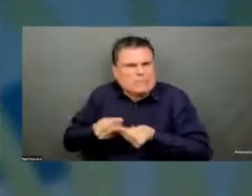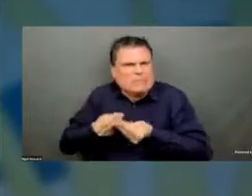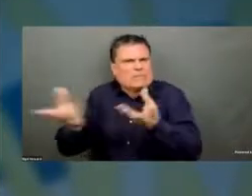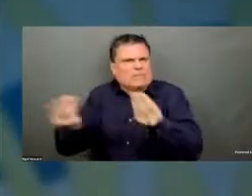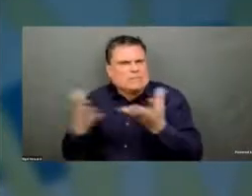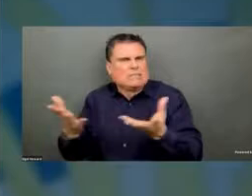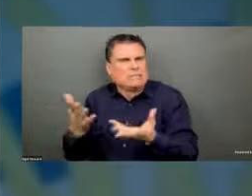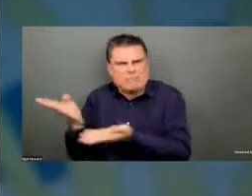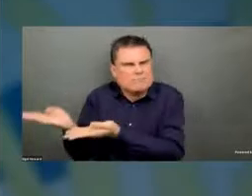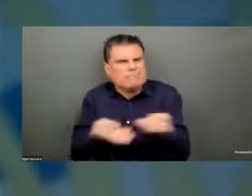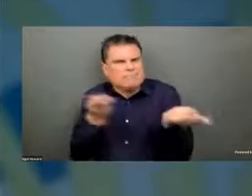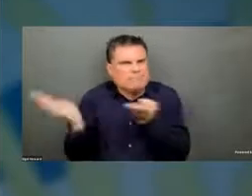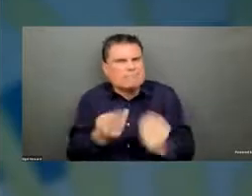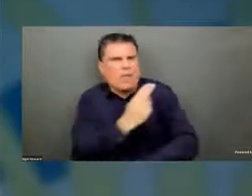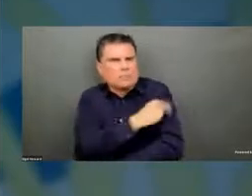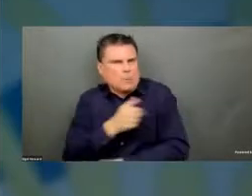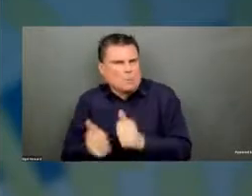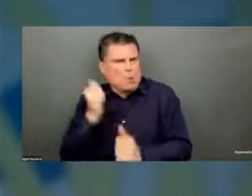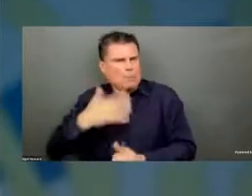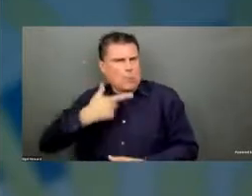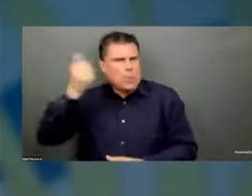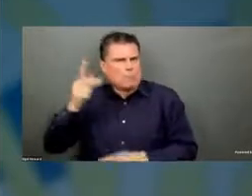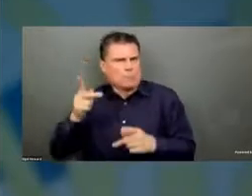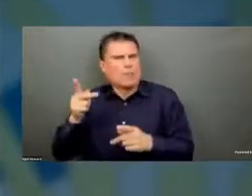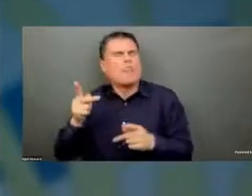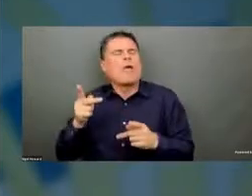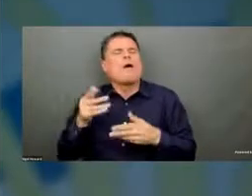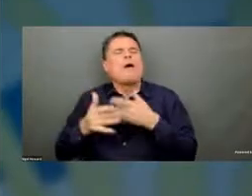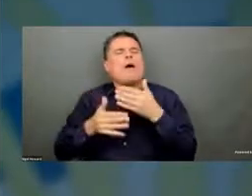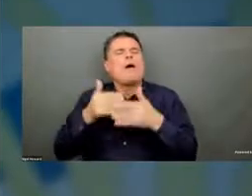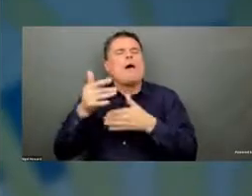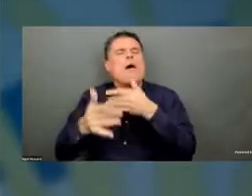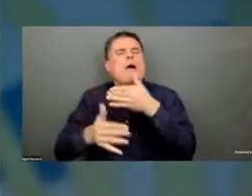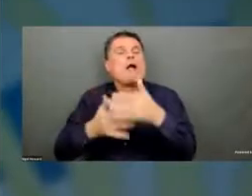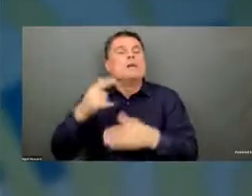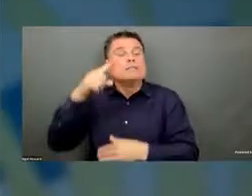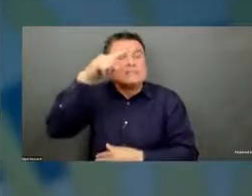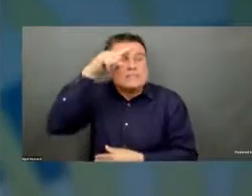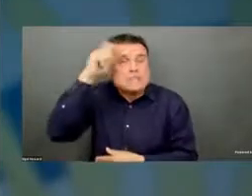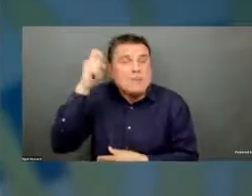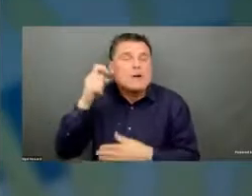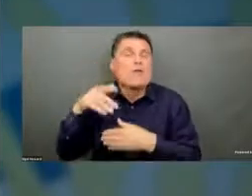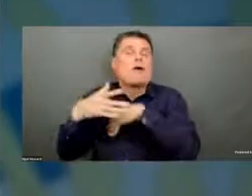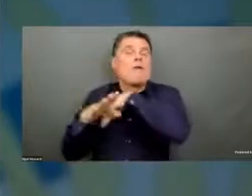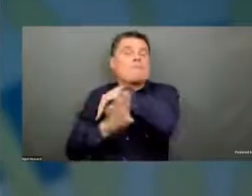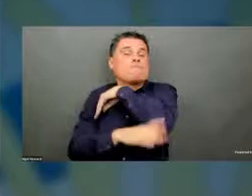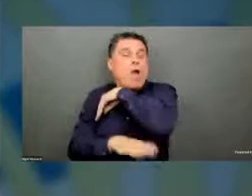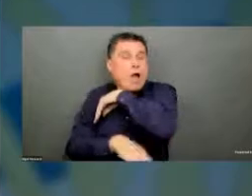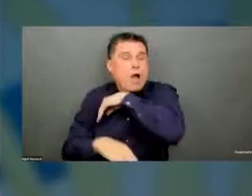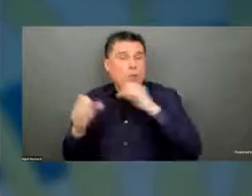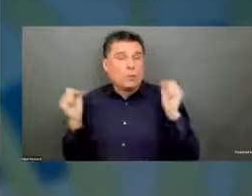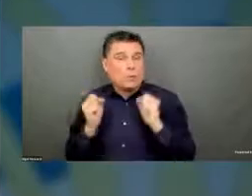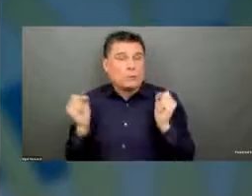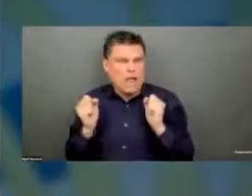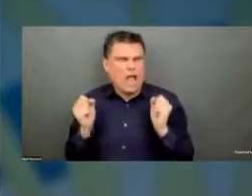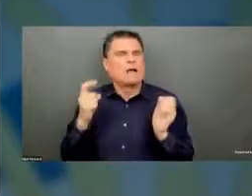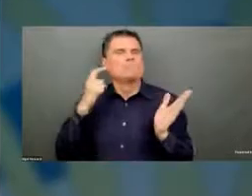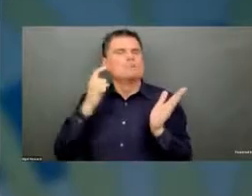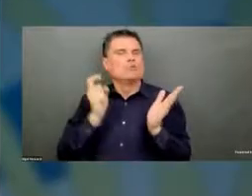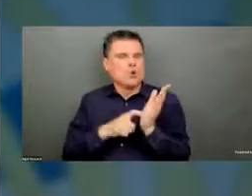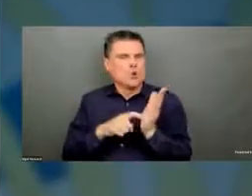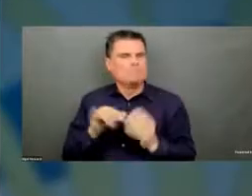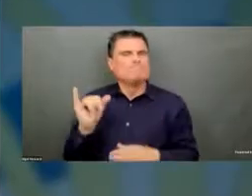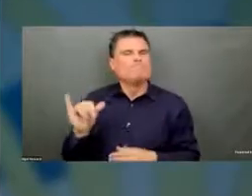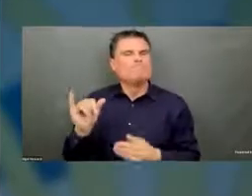what we're seeing it is that the transmission of the virus is being driven by two age groups of people